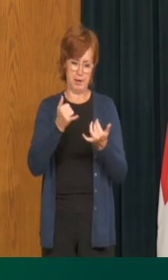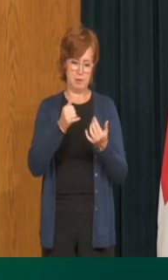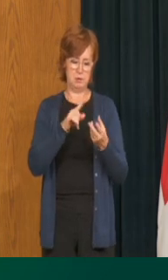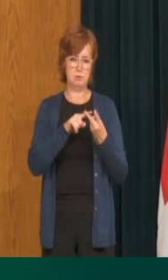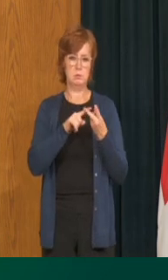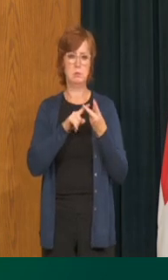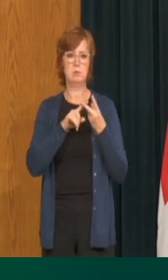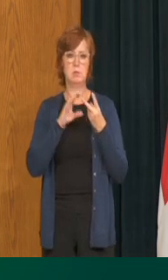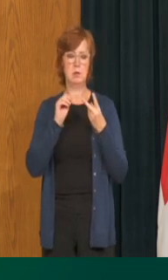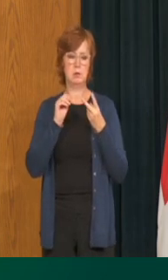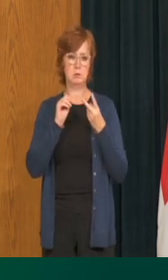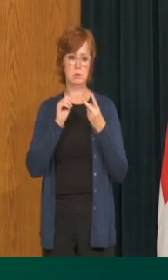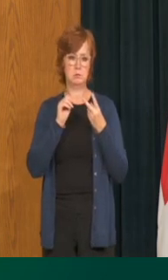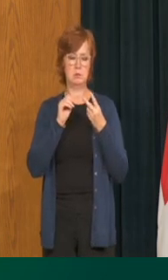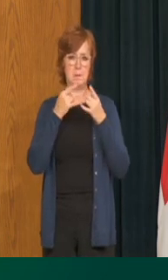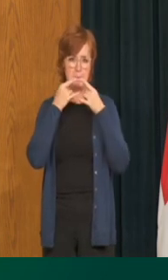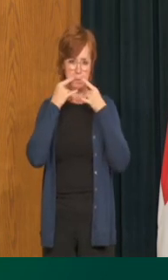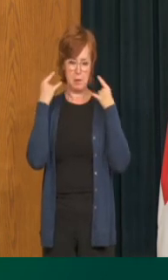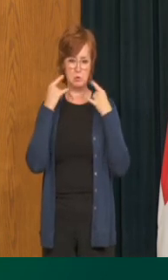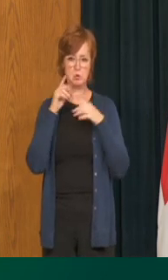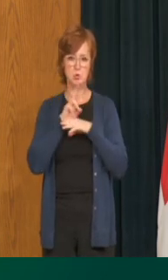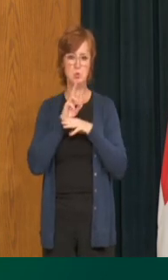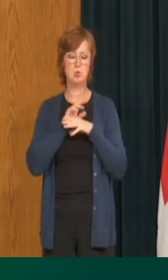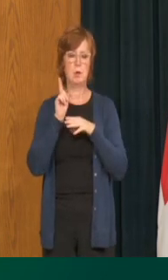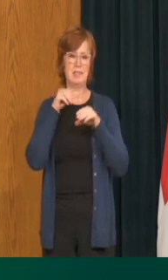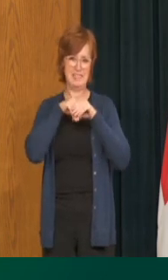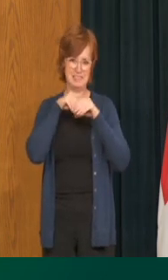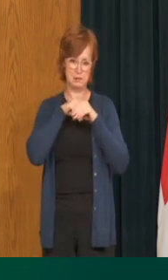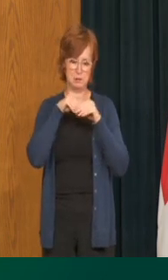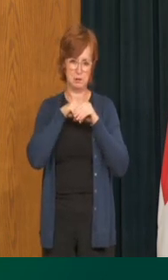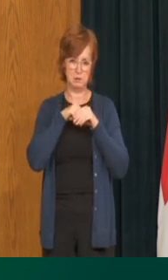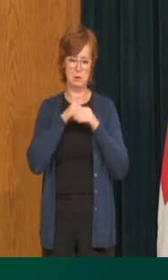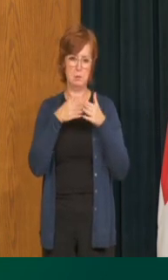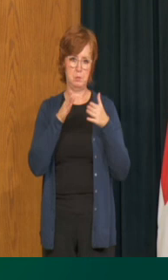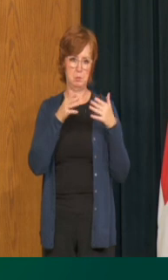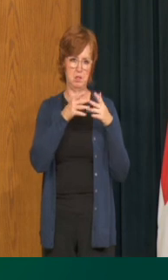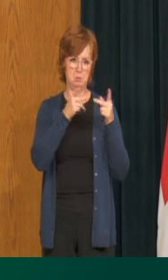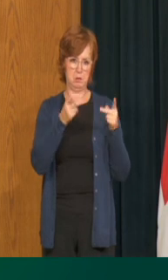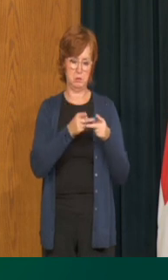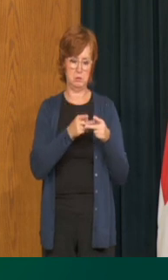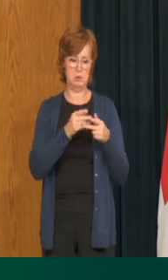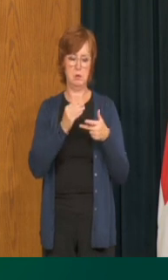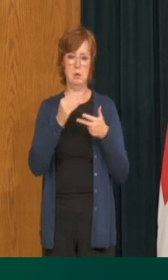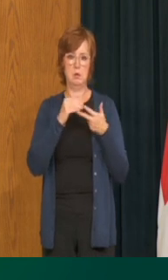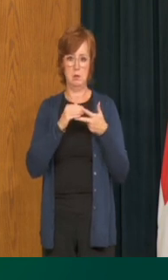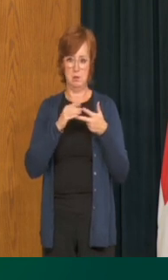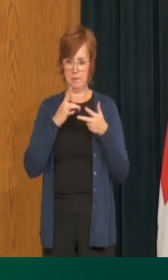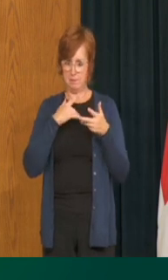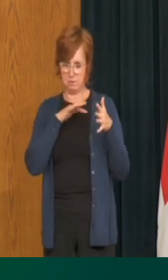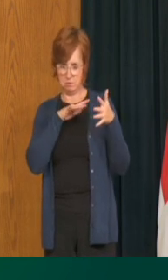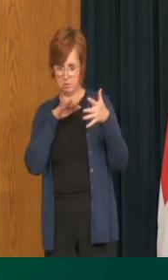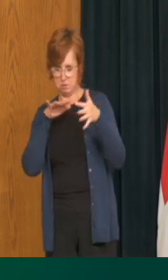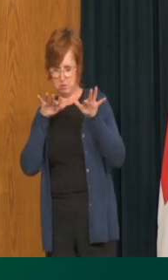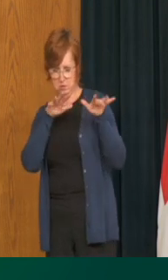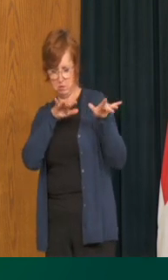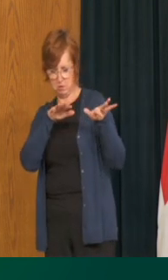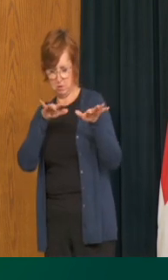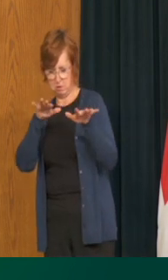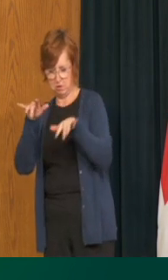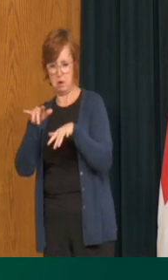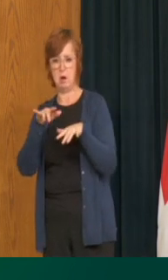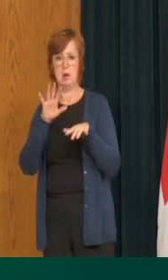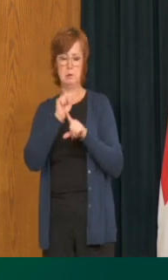practices, including more consistent mask use in indoor public spaces. And once we can reevaluate where we are in a few weeks, I think